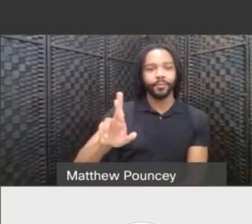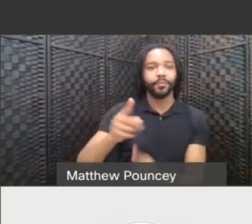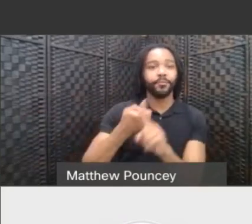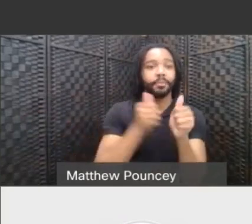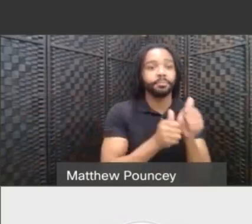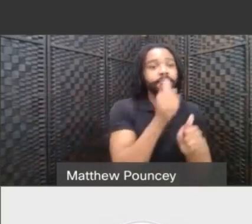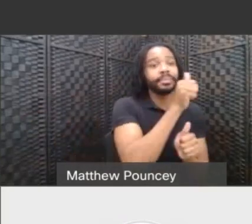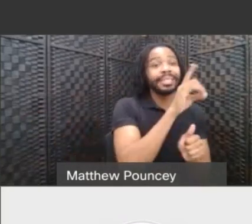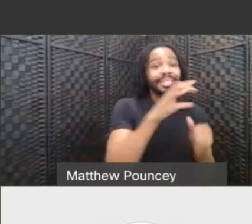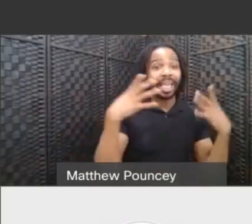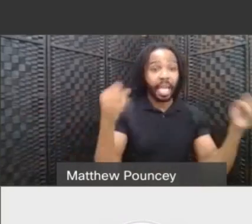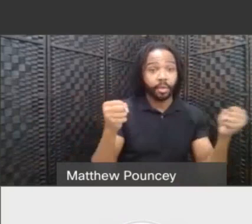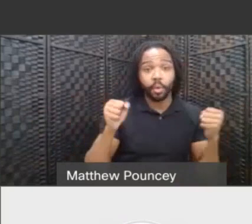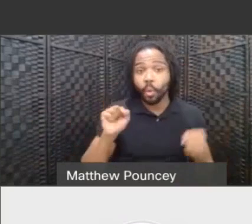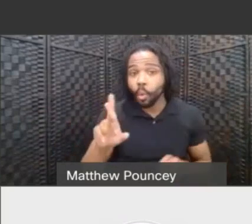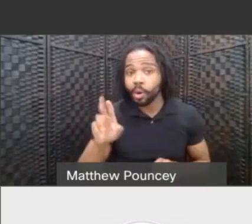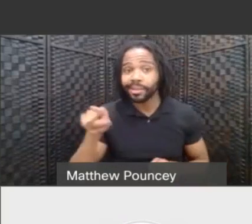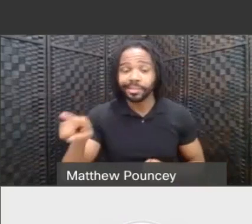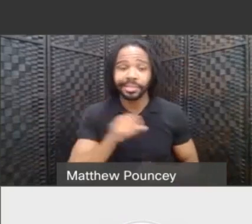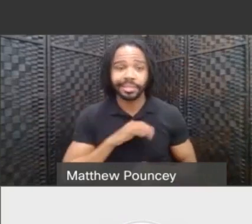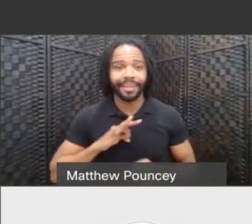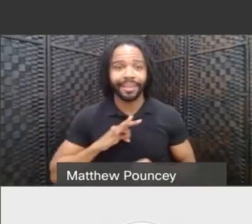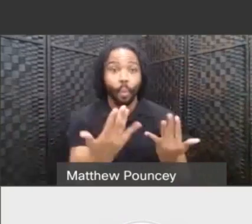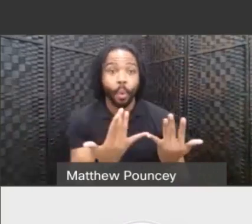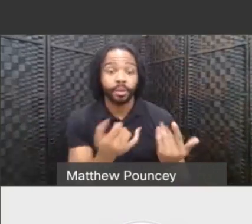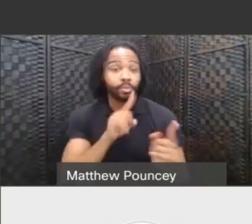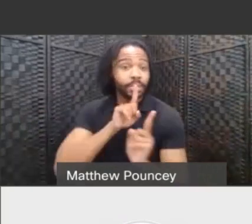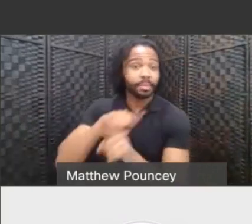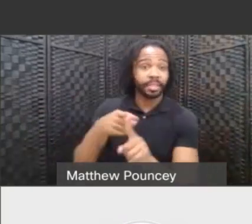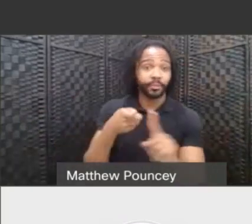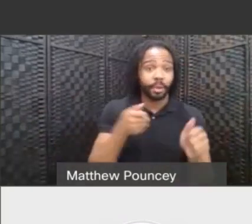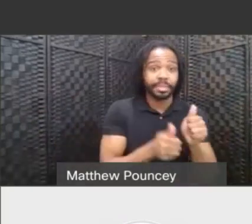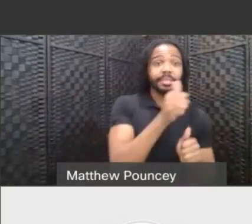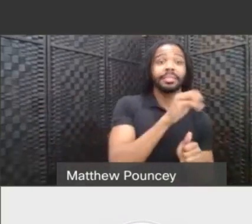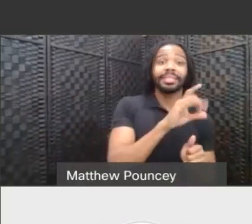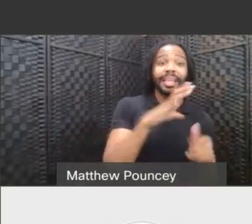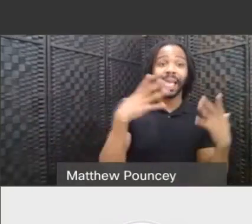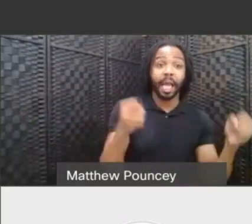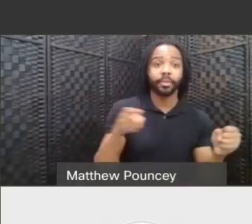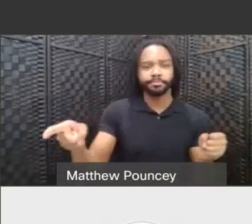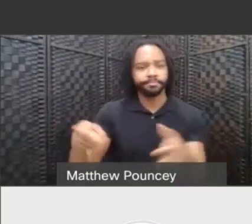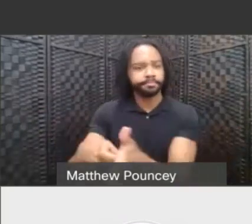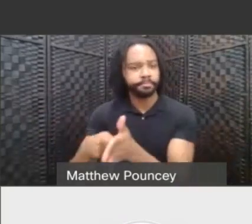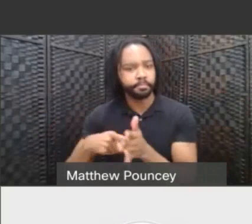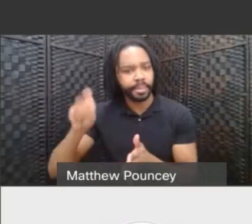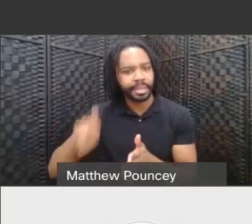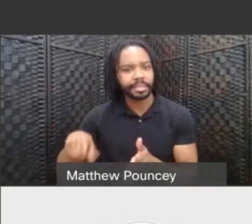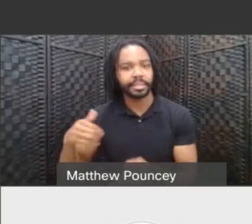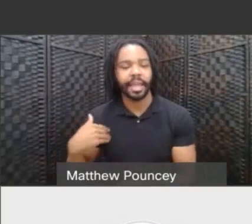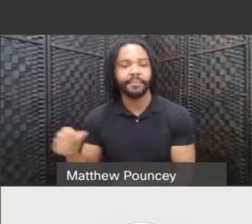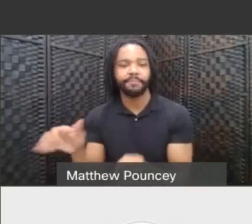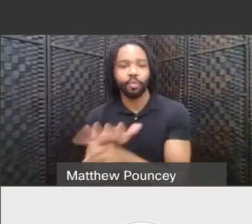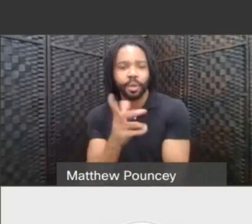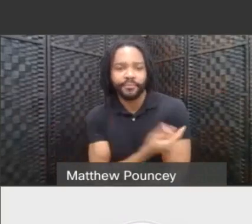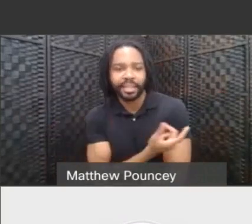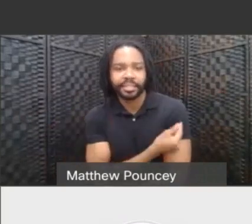are still pending that waiver, they must be fully vaccinated. And so, we have, I